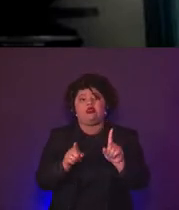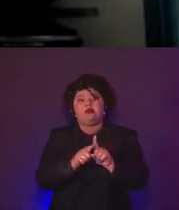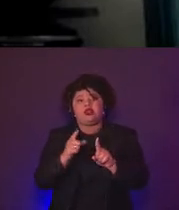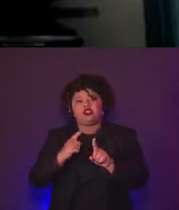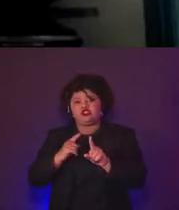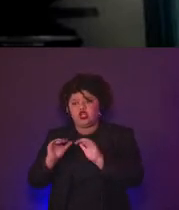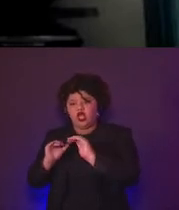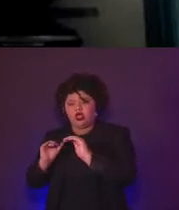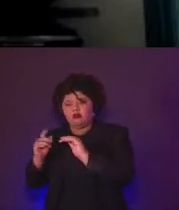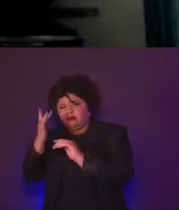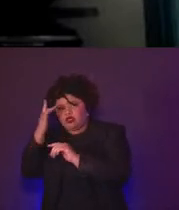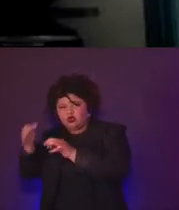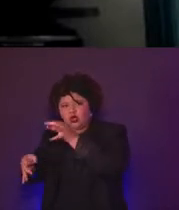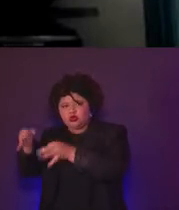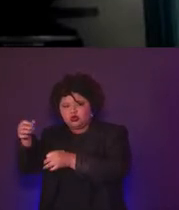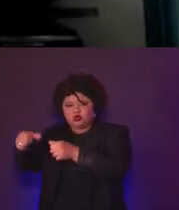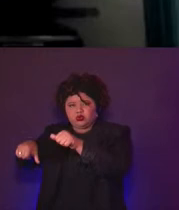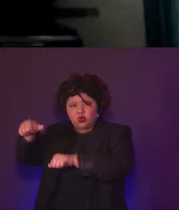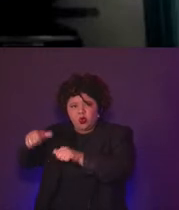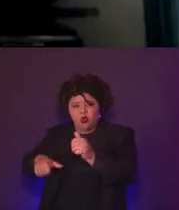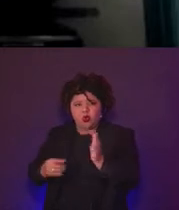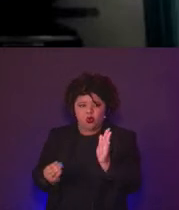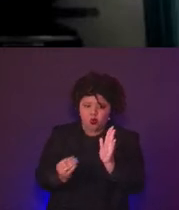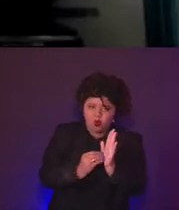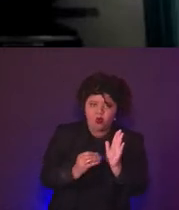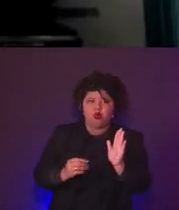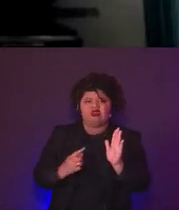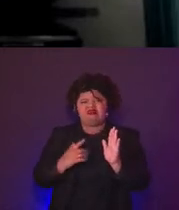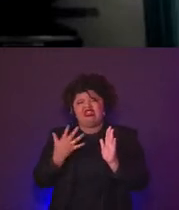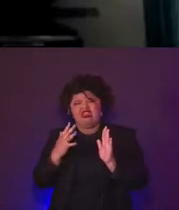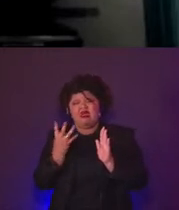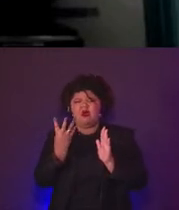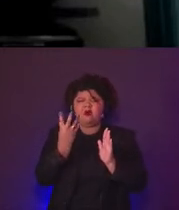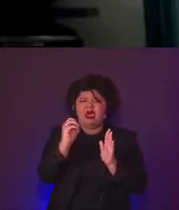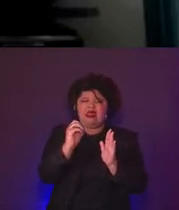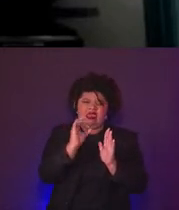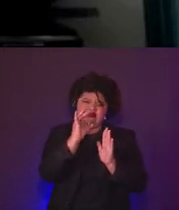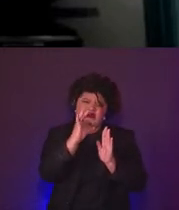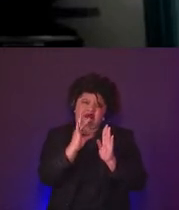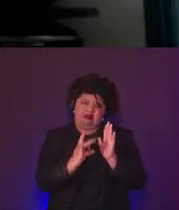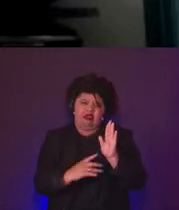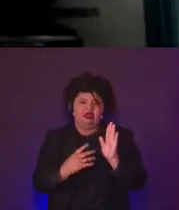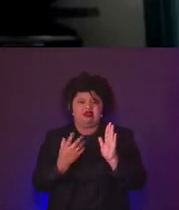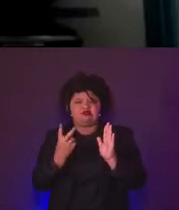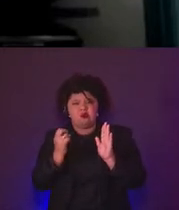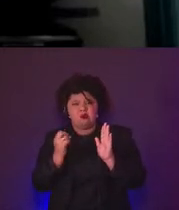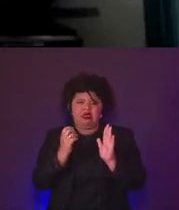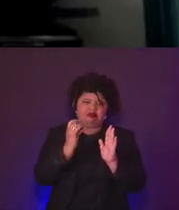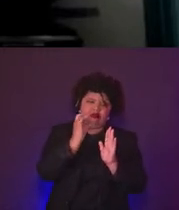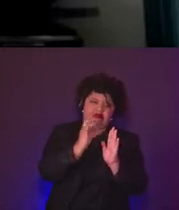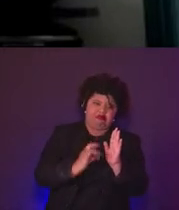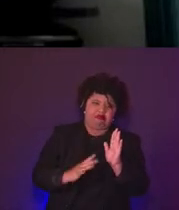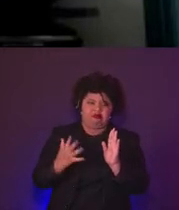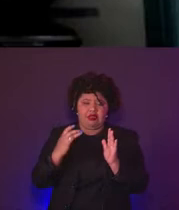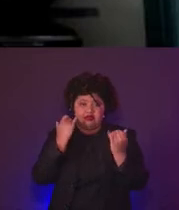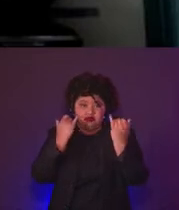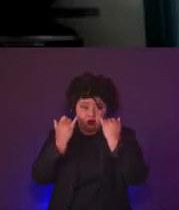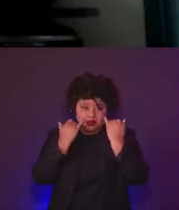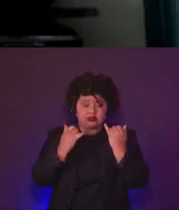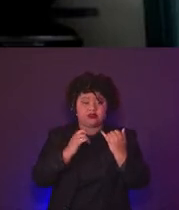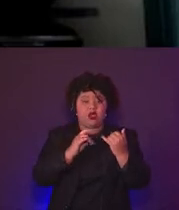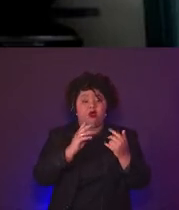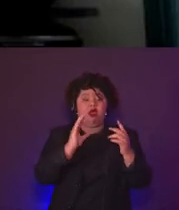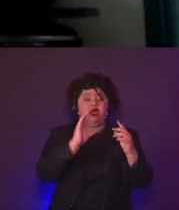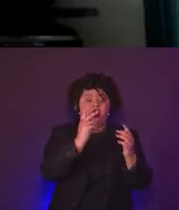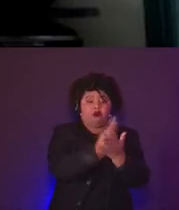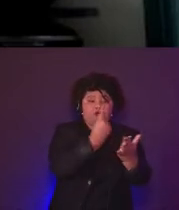50 individual bits of information about every particular case. We called Phil because we knew he had been, of course, involved in the